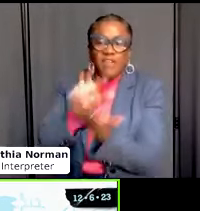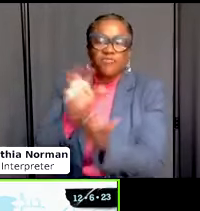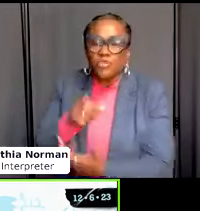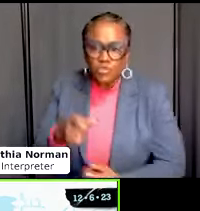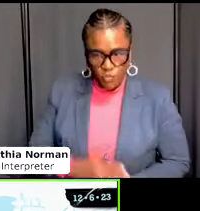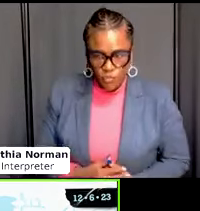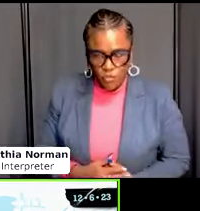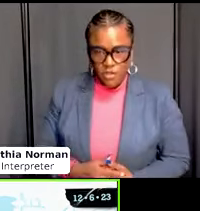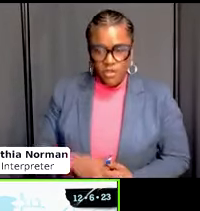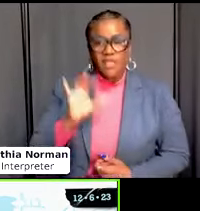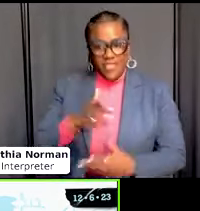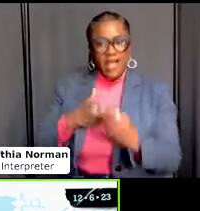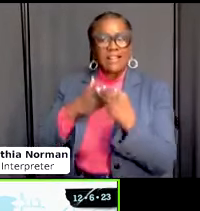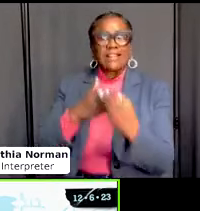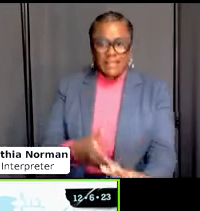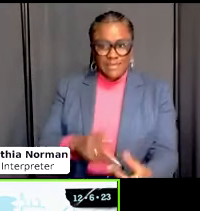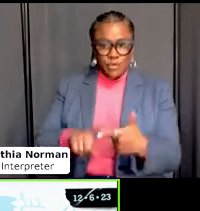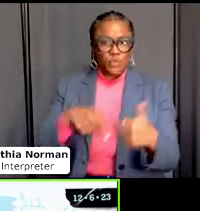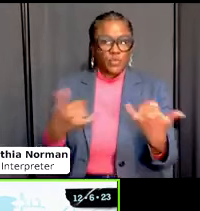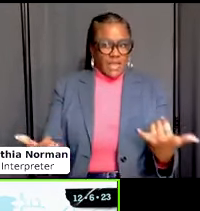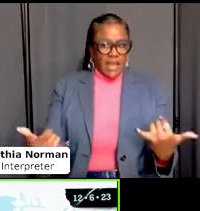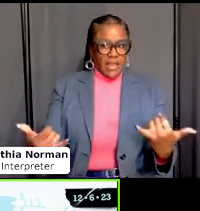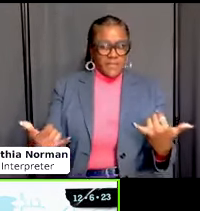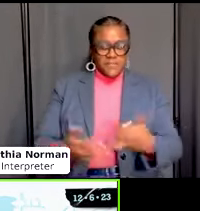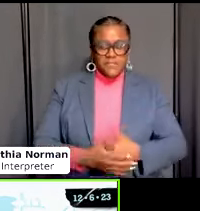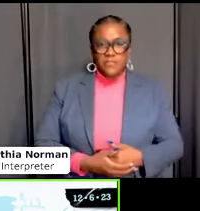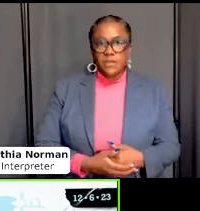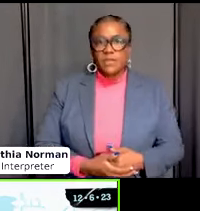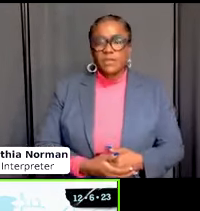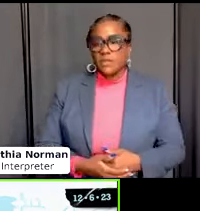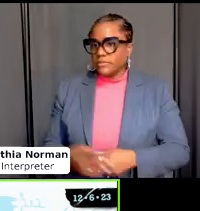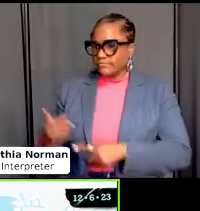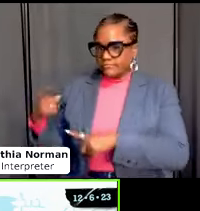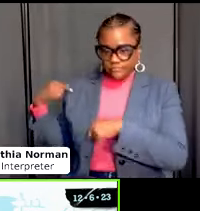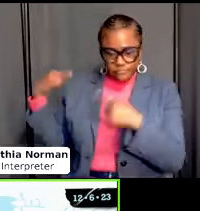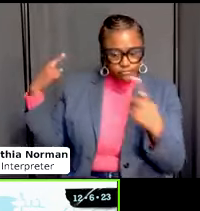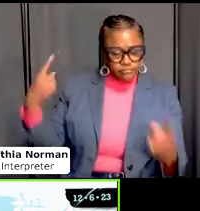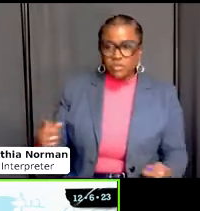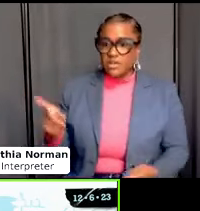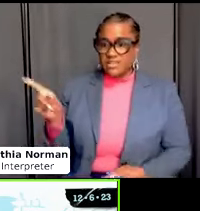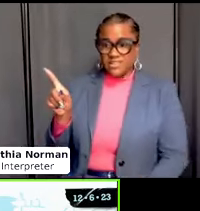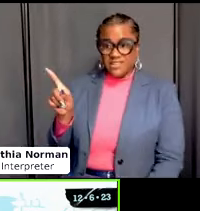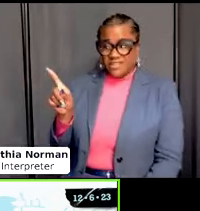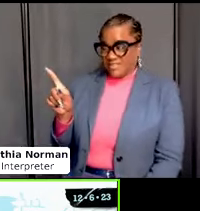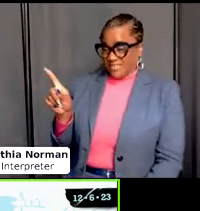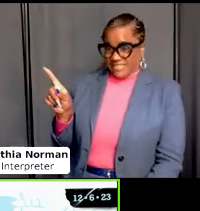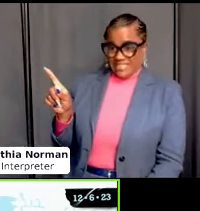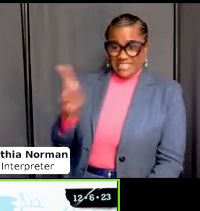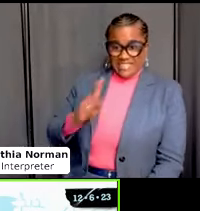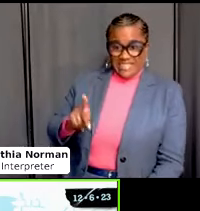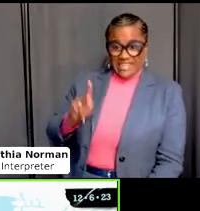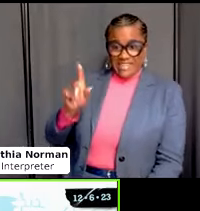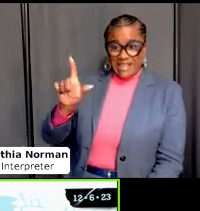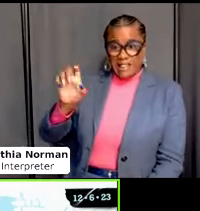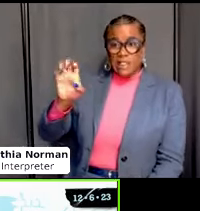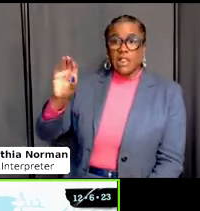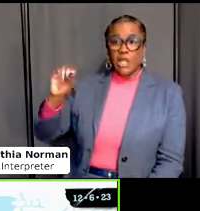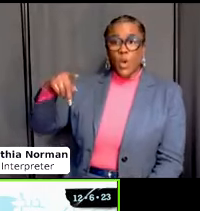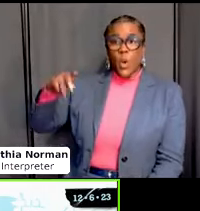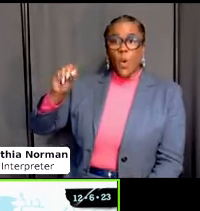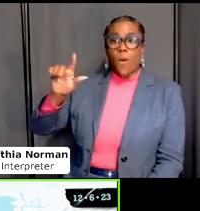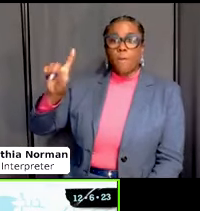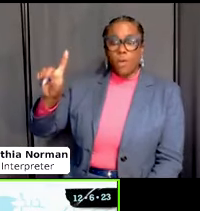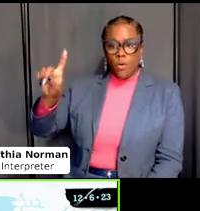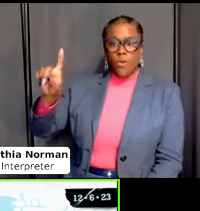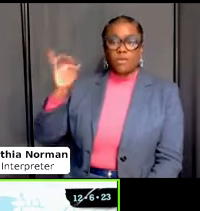the way to today. And then as King Leopold was so brutal, it became the Belgian government just kind of